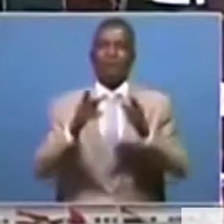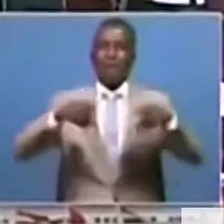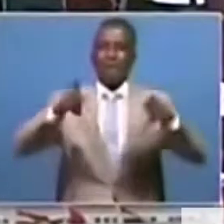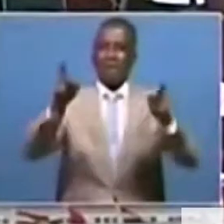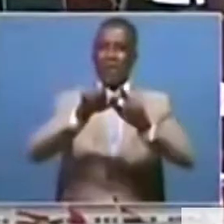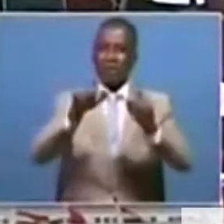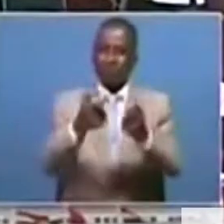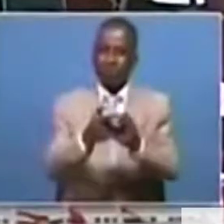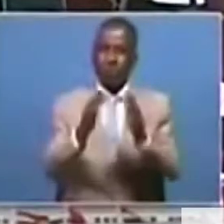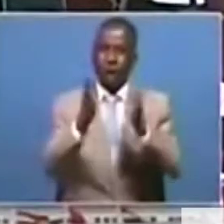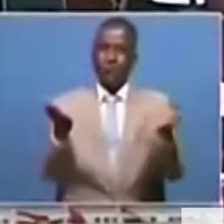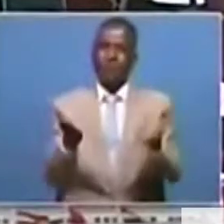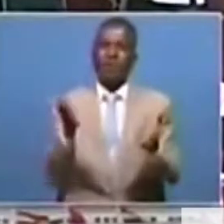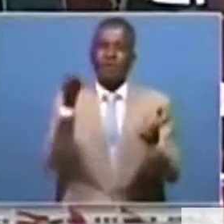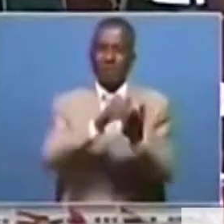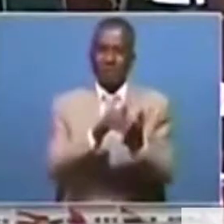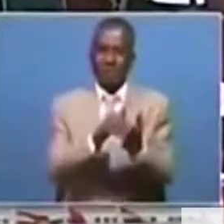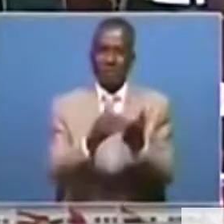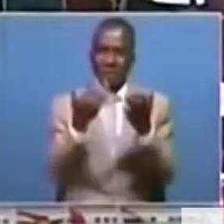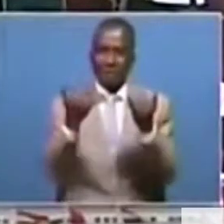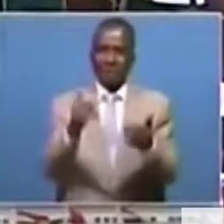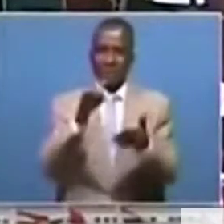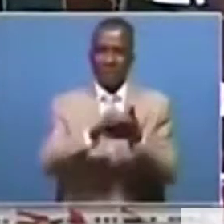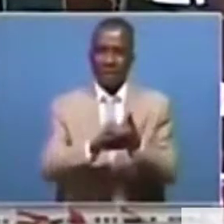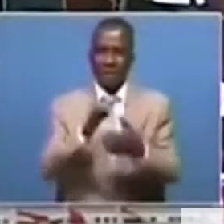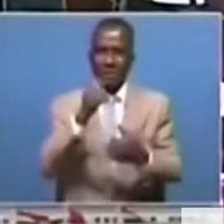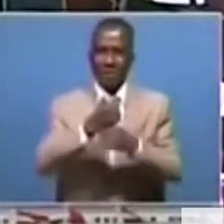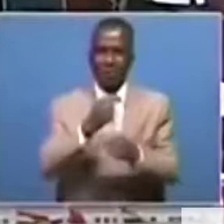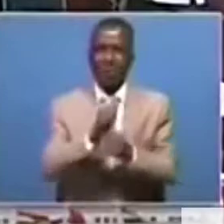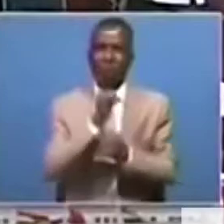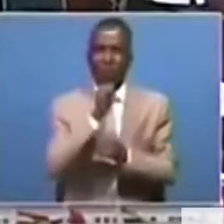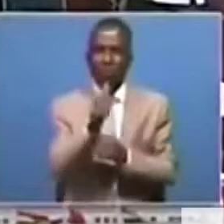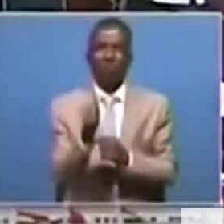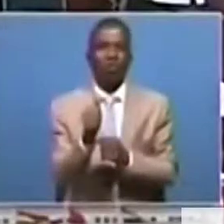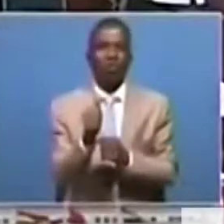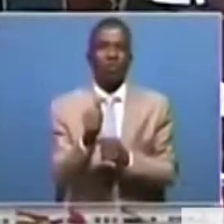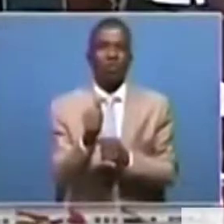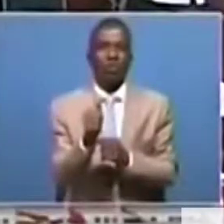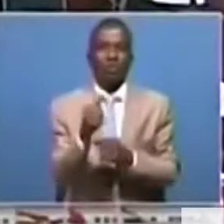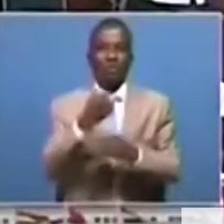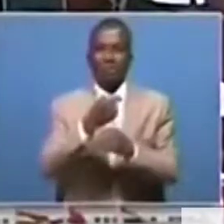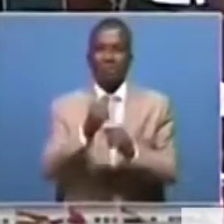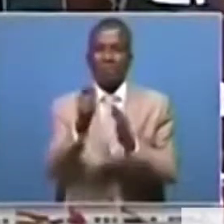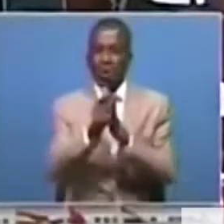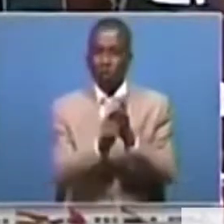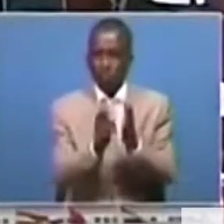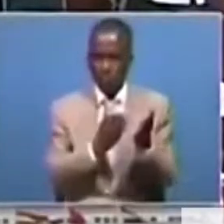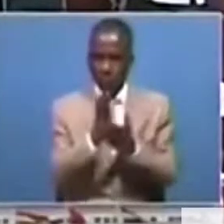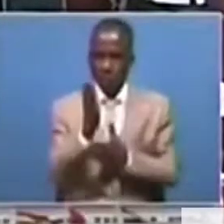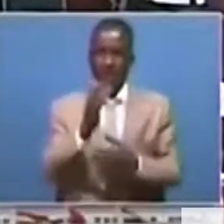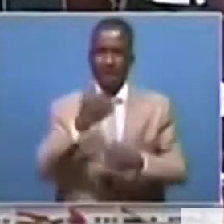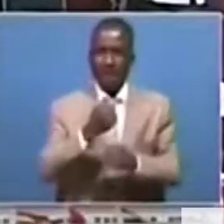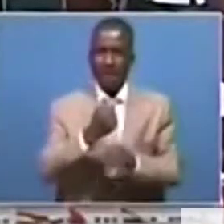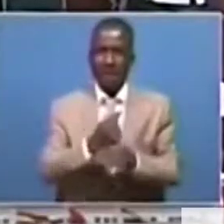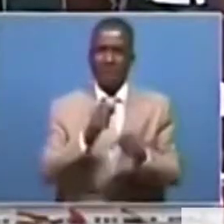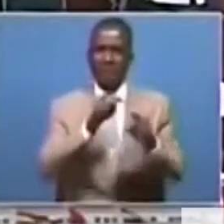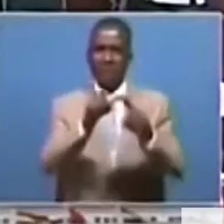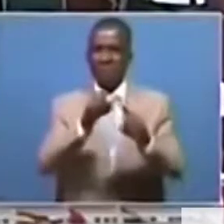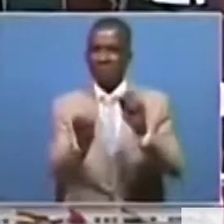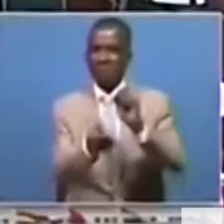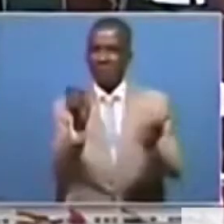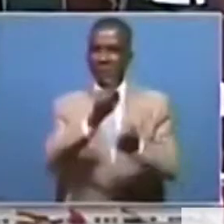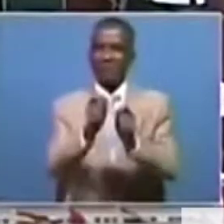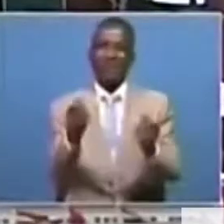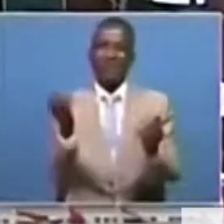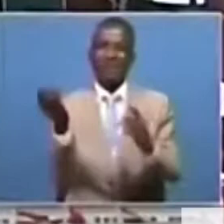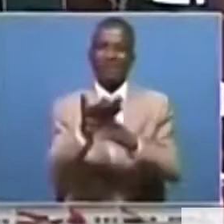party to reopen its case. This discretion, however, must be exercised judicially. It must involve a scrupulous balancing of the accountability